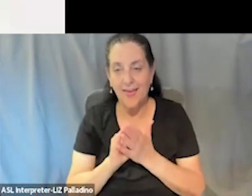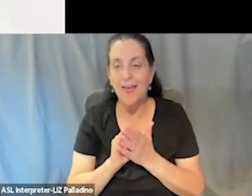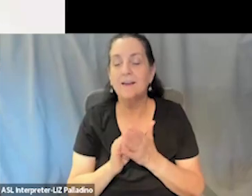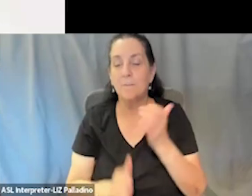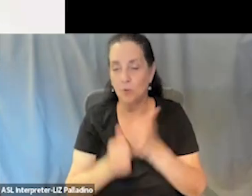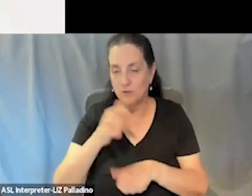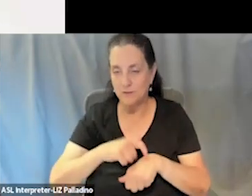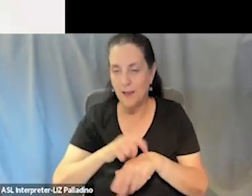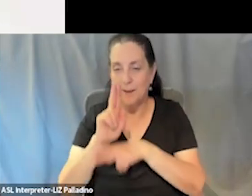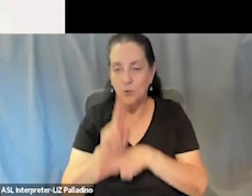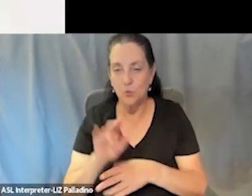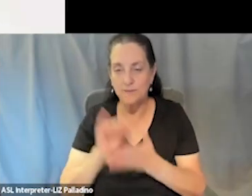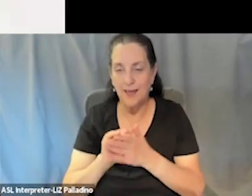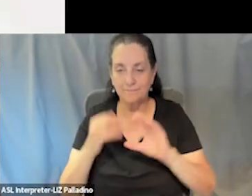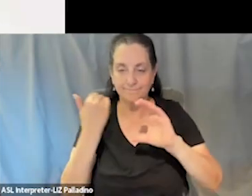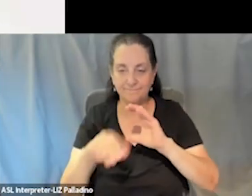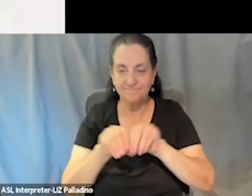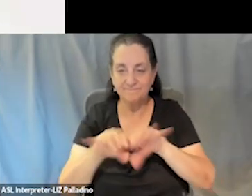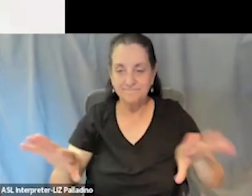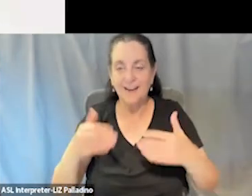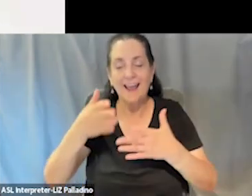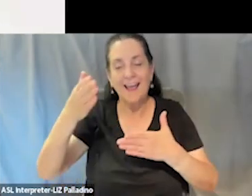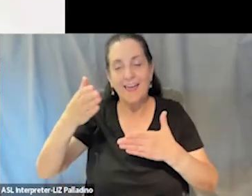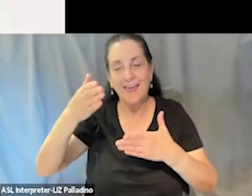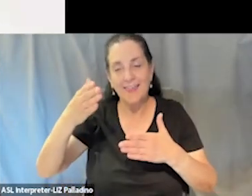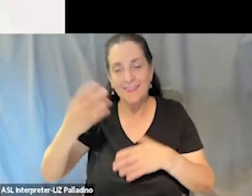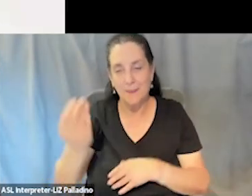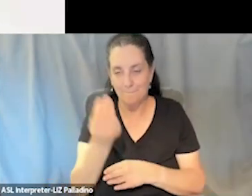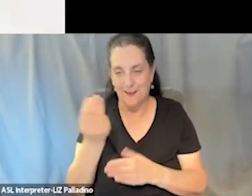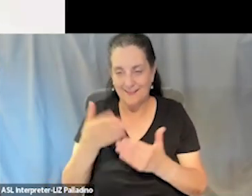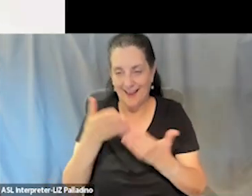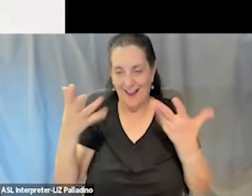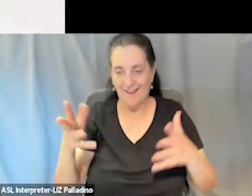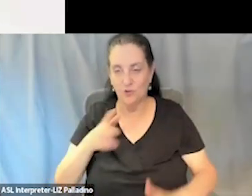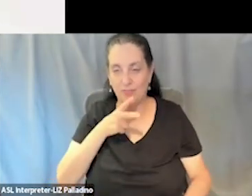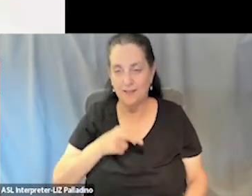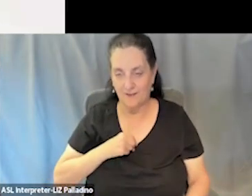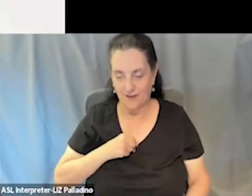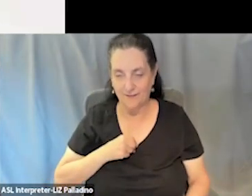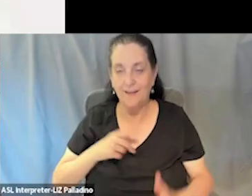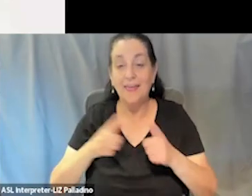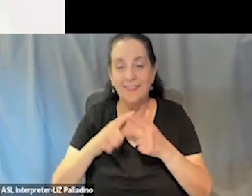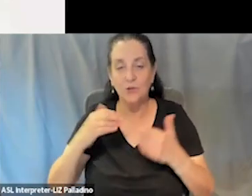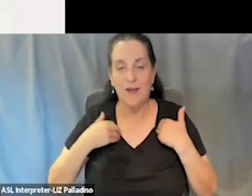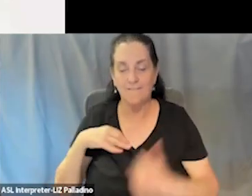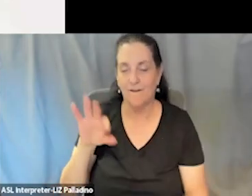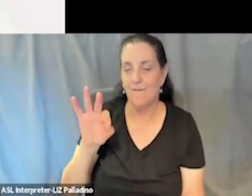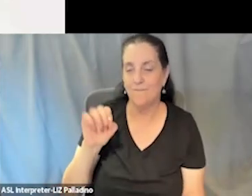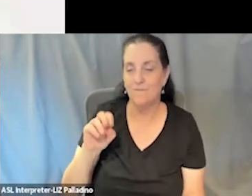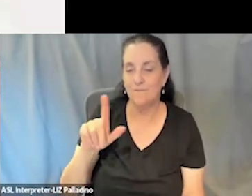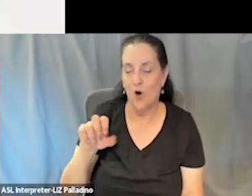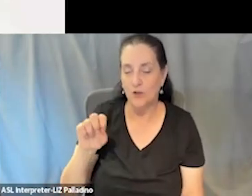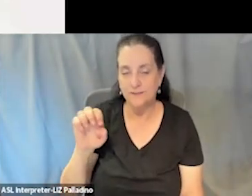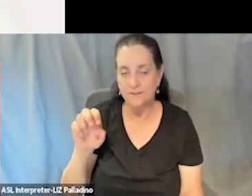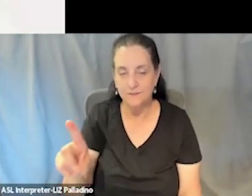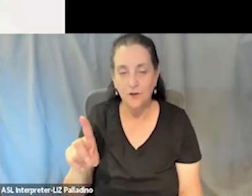after Thanksgiving. Then on Giving Tuesday, we have what we call the false forward email, which is usually